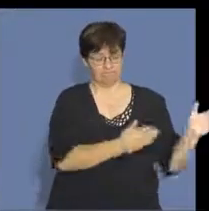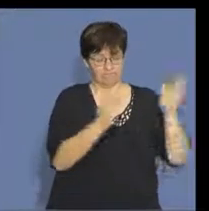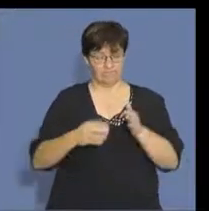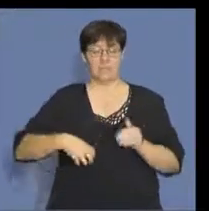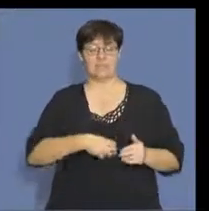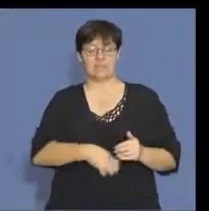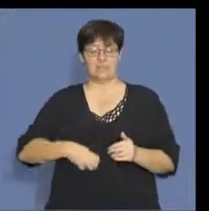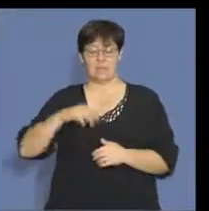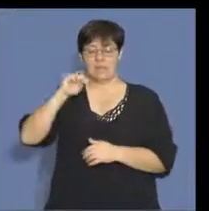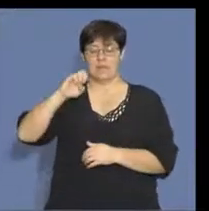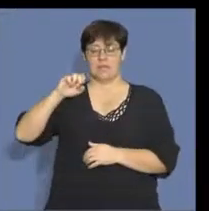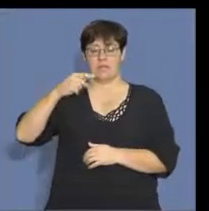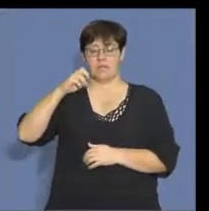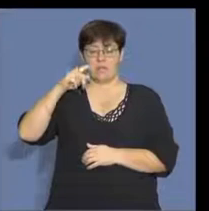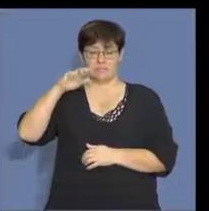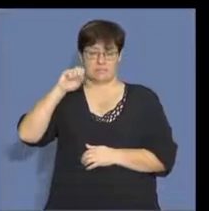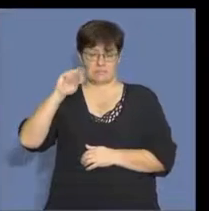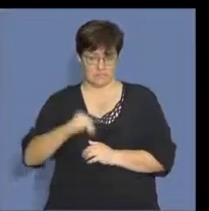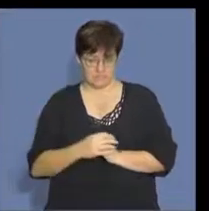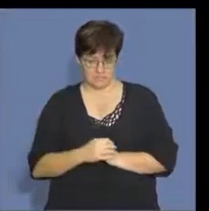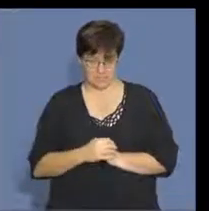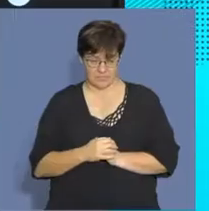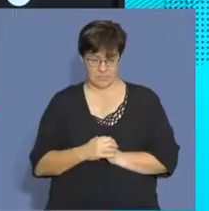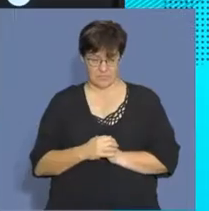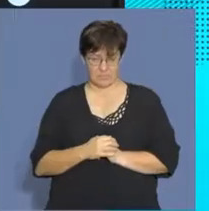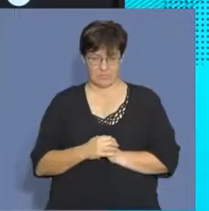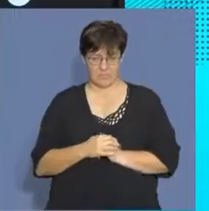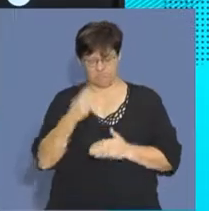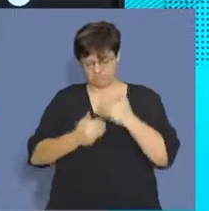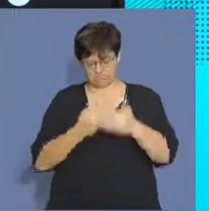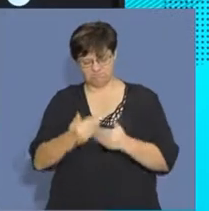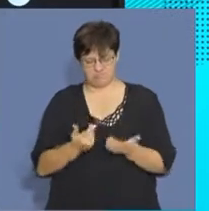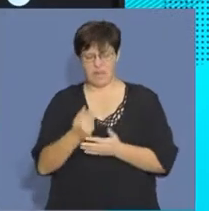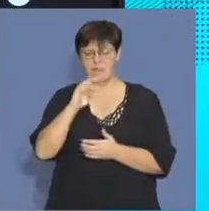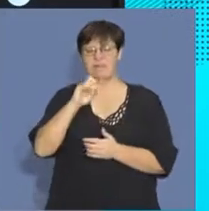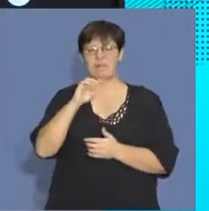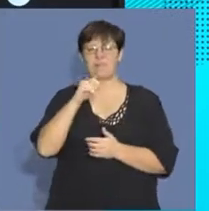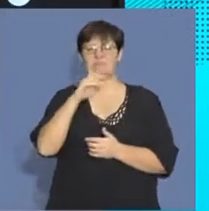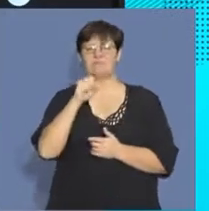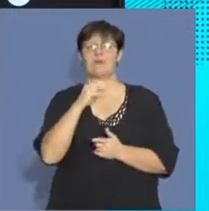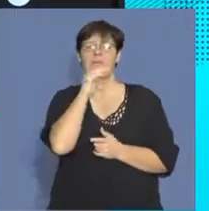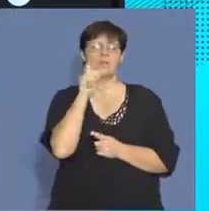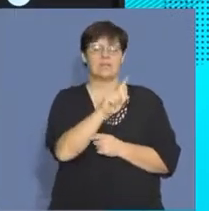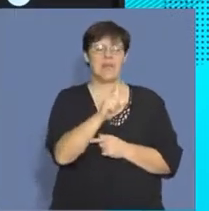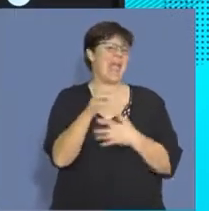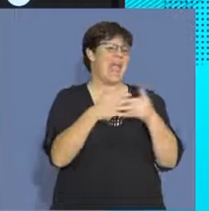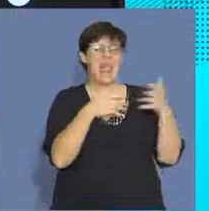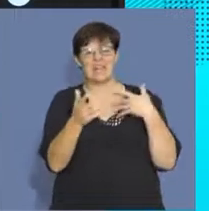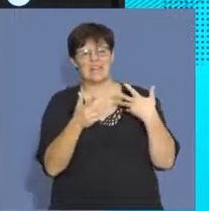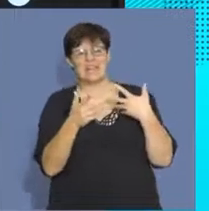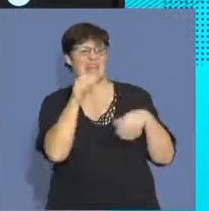metabolism. So in the process of metabolism, again, to unpack the word metabolism, it refers to all the